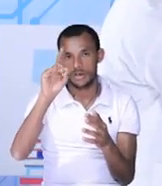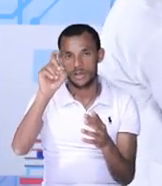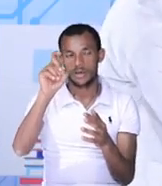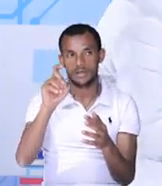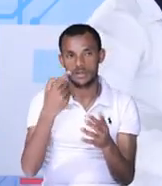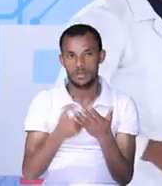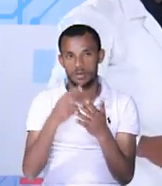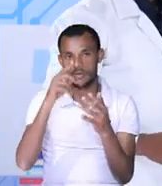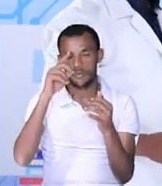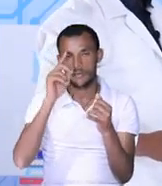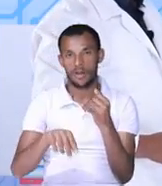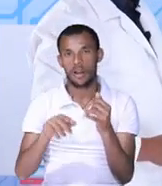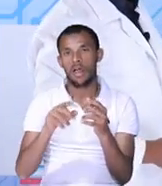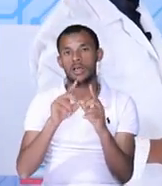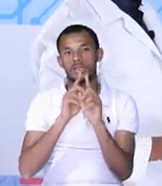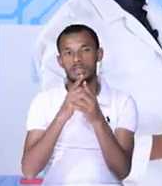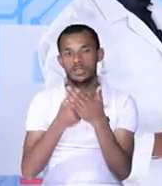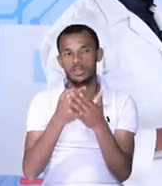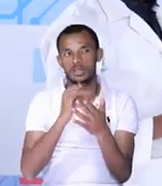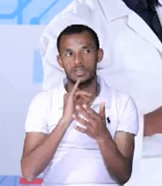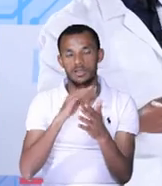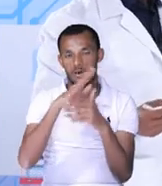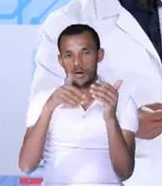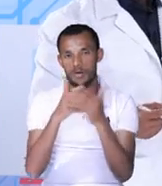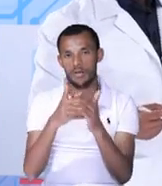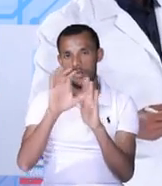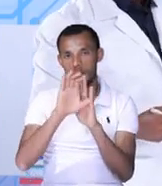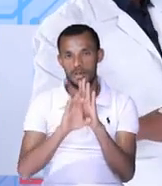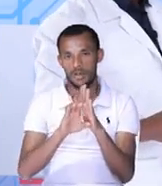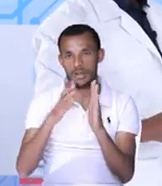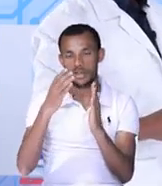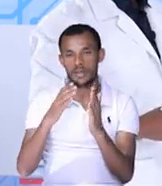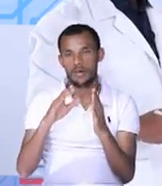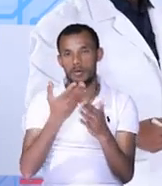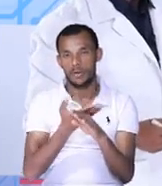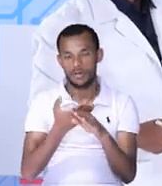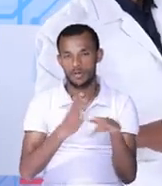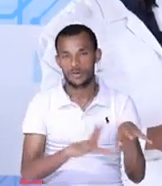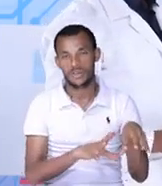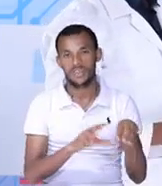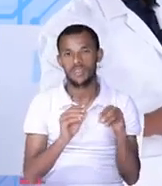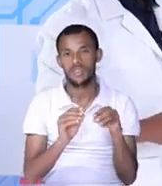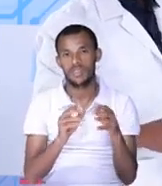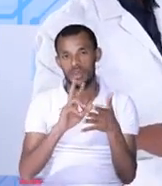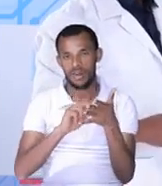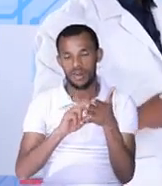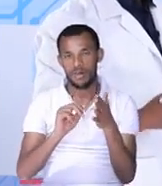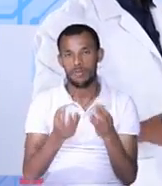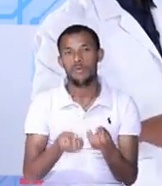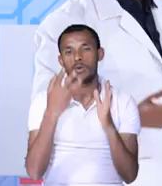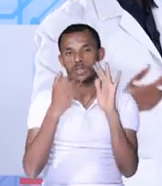final answer. So this is all about today's lesson. Please, students, read